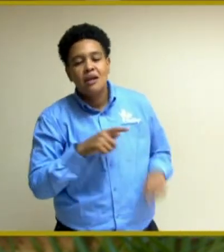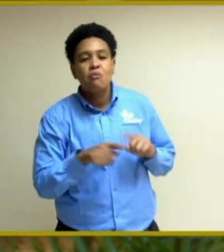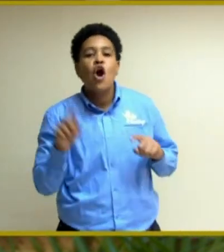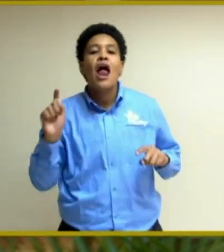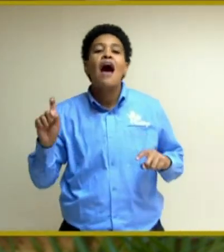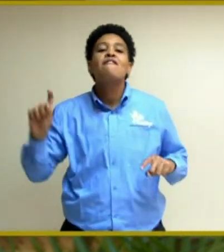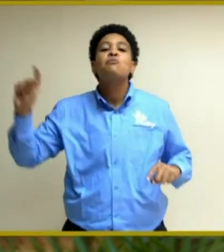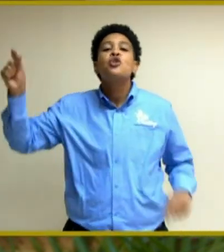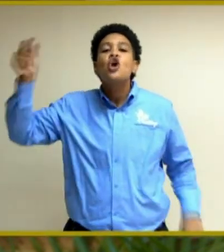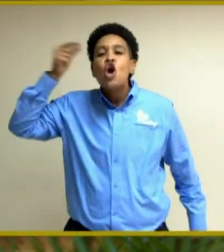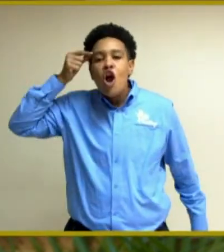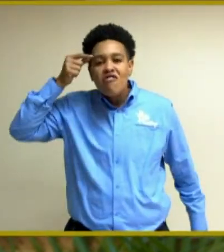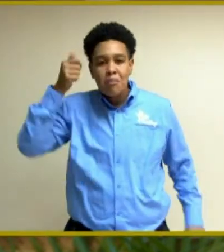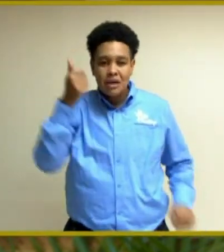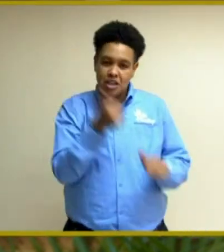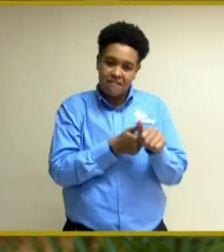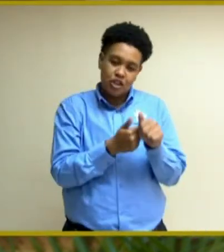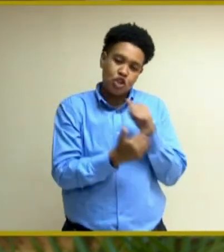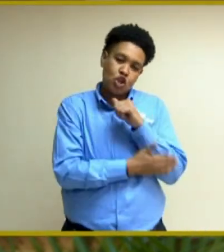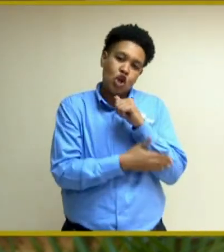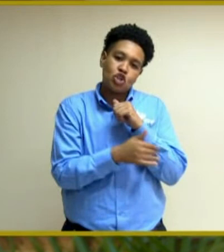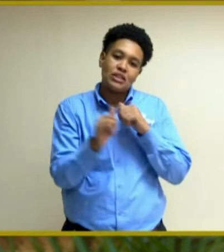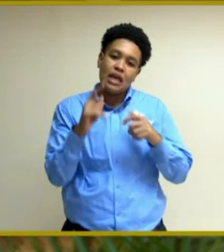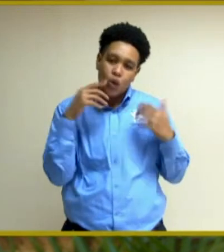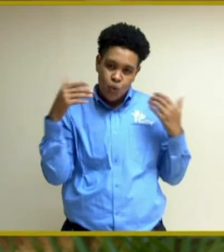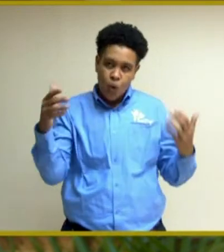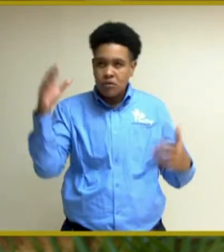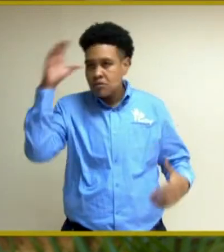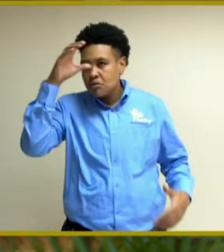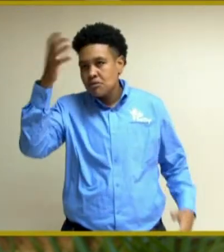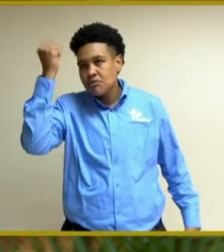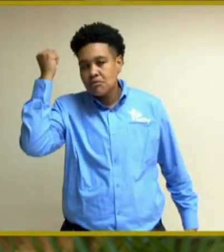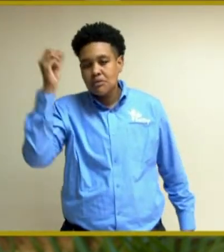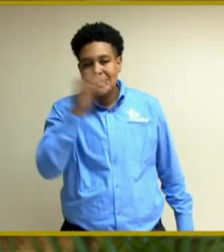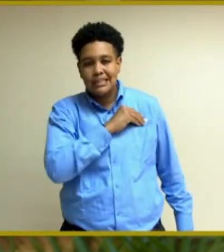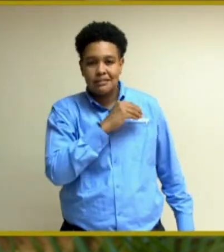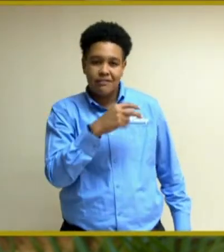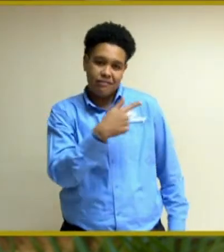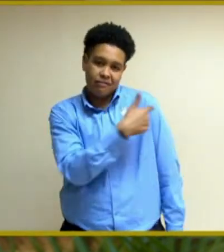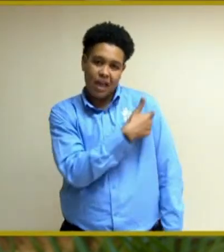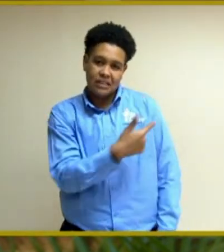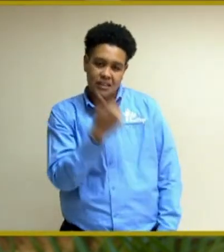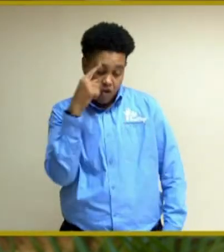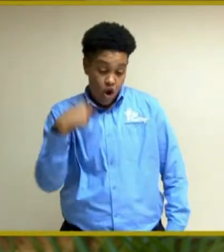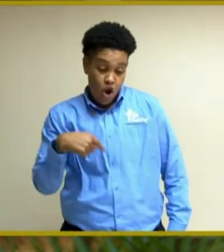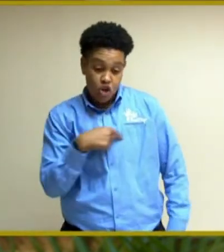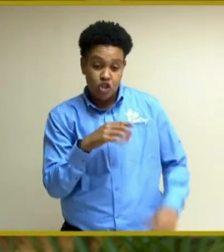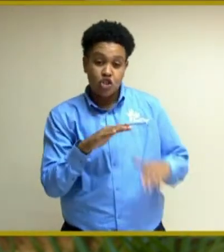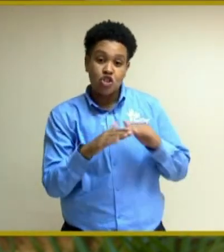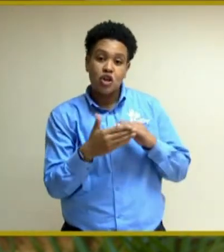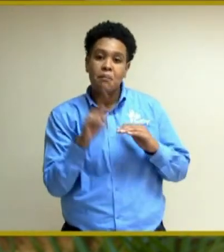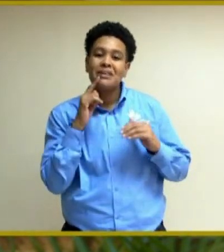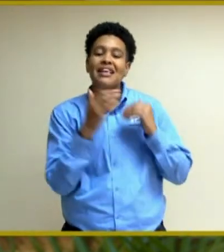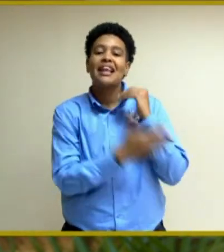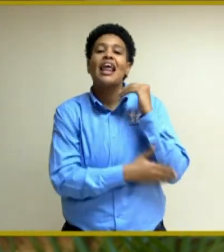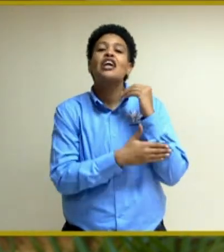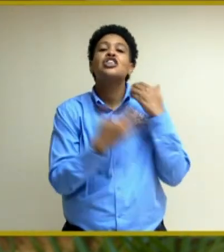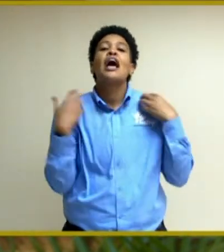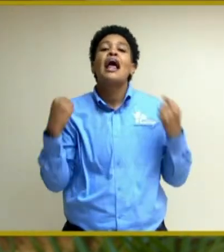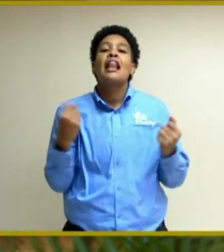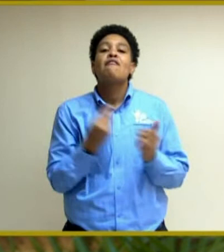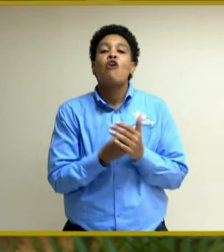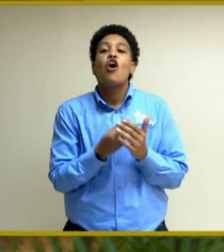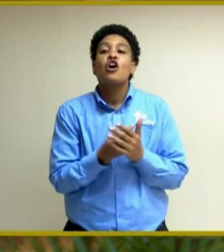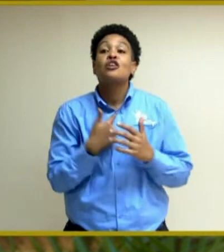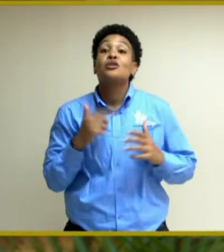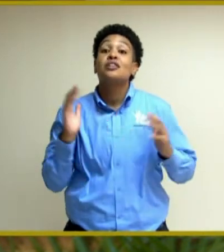the government of each country that takes vaccine in. So for us here in Jamaica, it's the National Health Fund. We speak